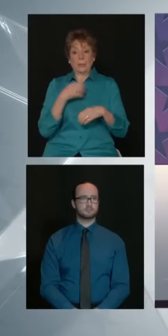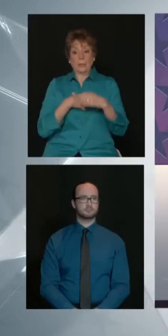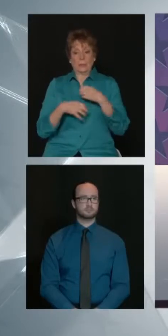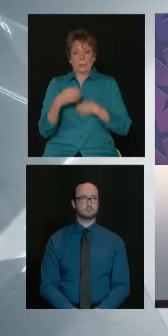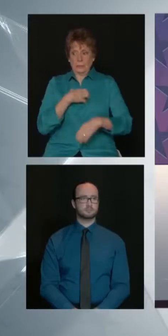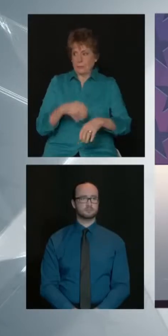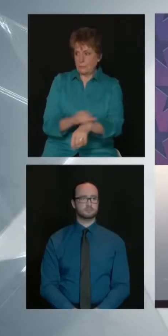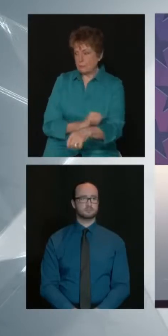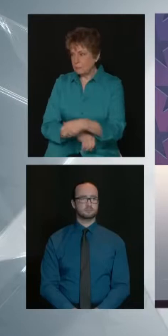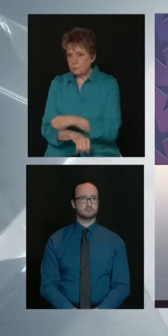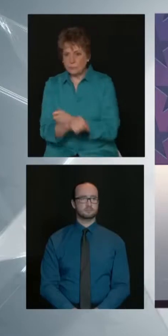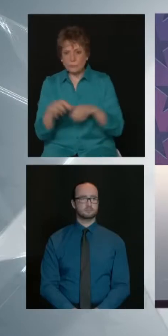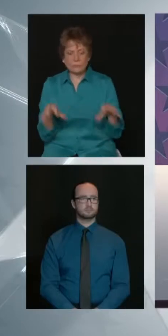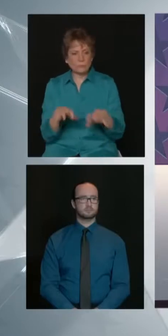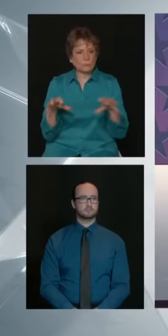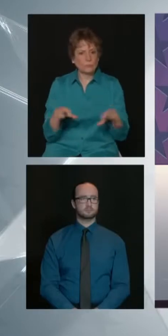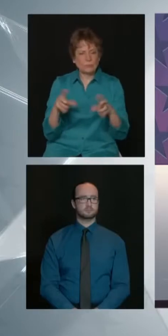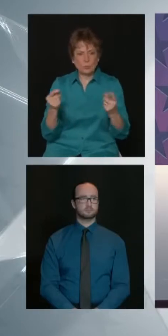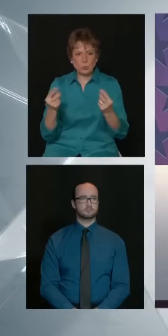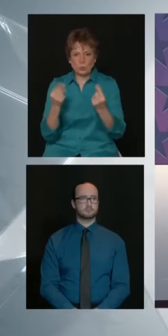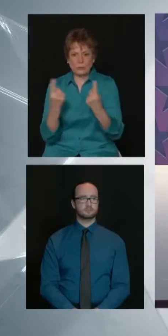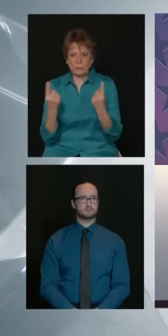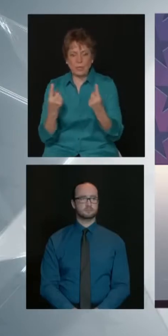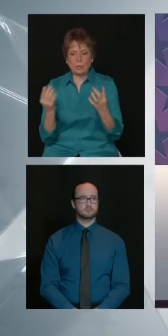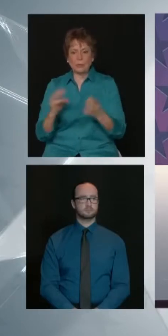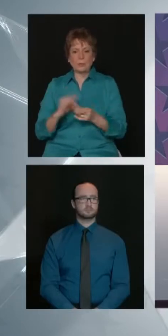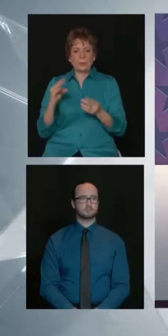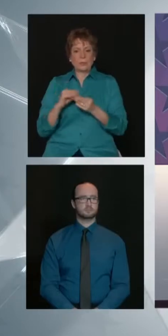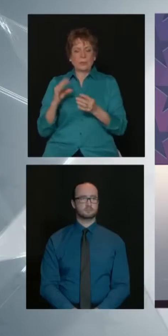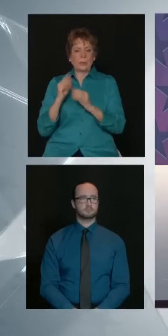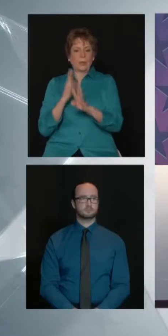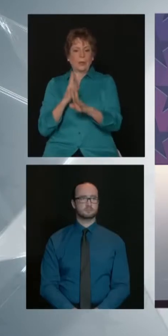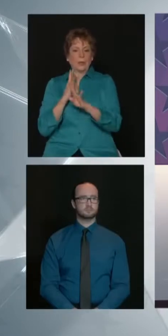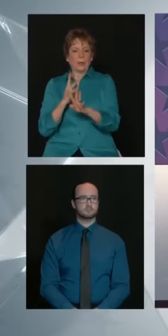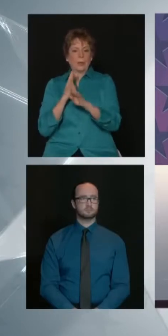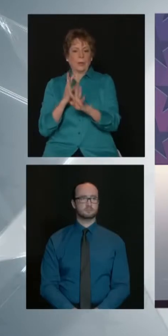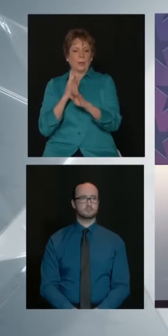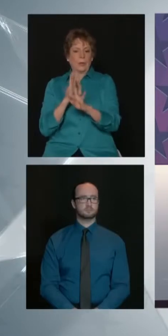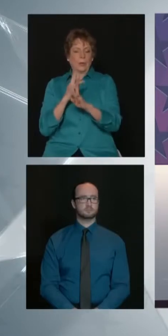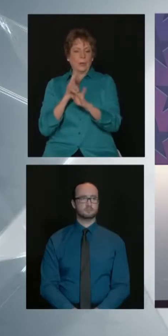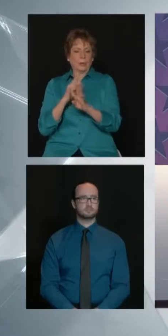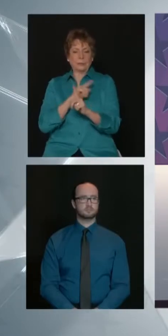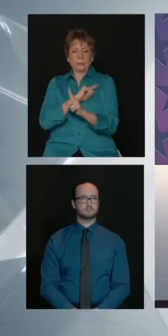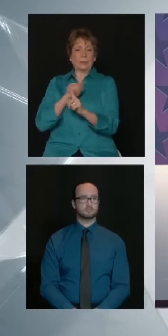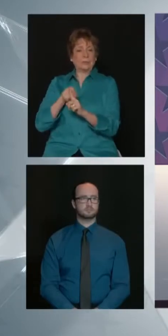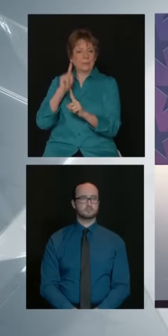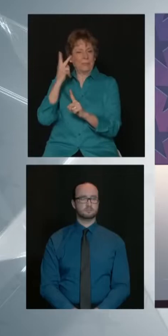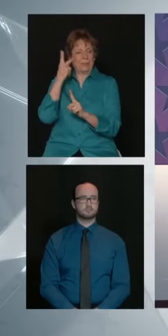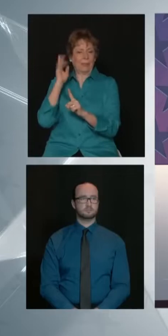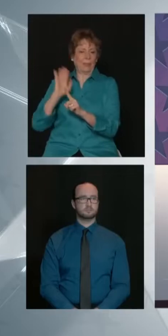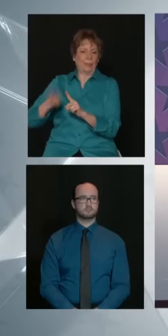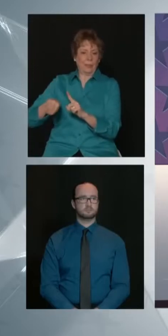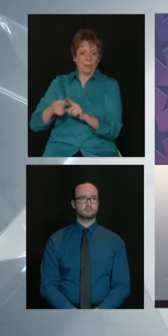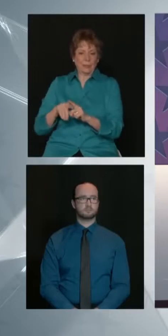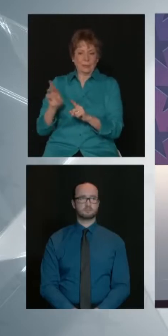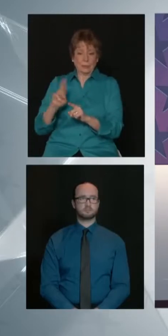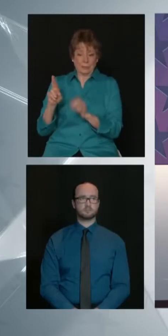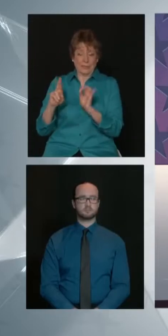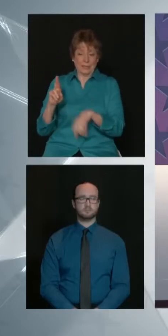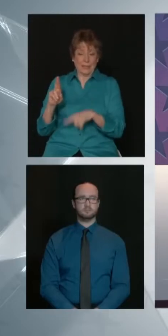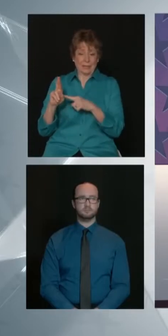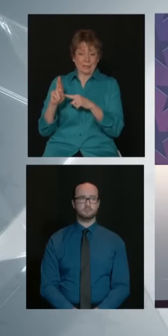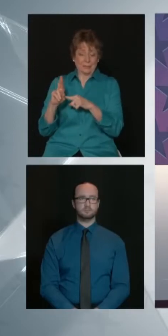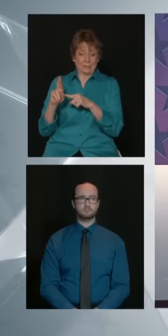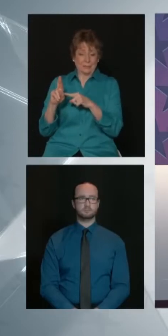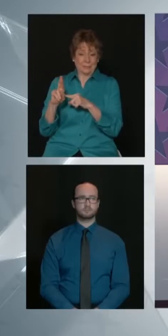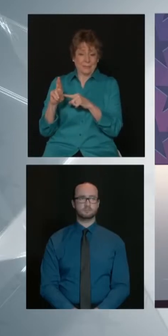want to politicize that. And we heard this tonight from my opponent, Blake Masters. You know, he thinks he knows better than